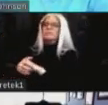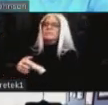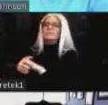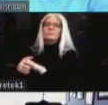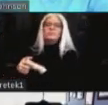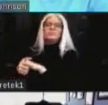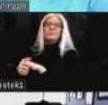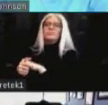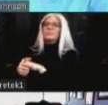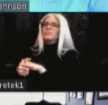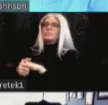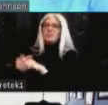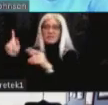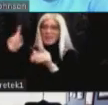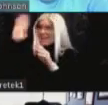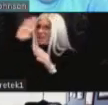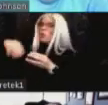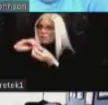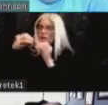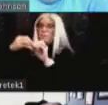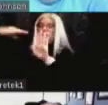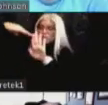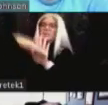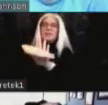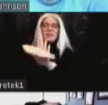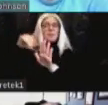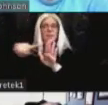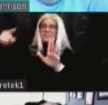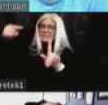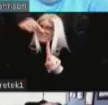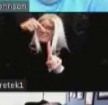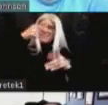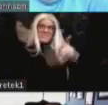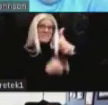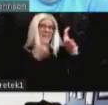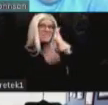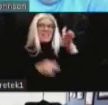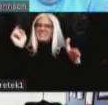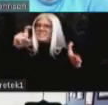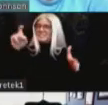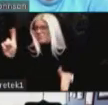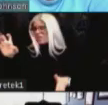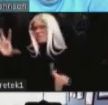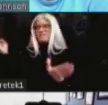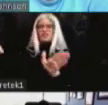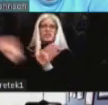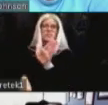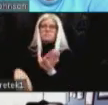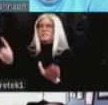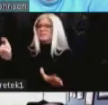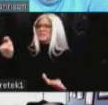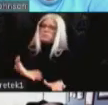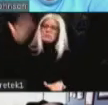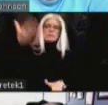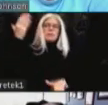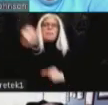needs to be higher to make sure that the business would be in compliance. Thank you, Mr. Mayor. Thank you. I